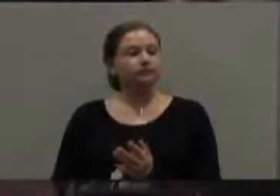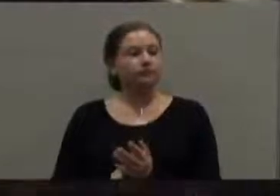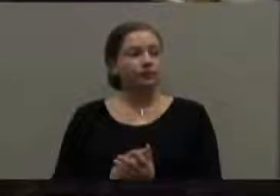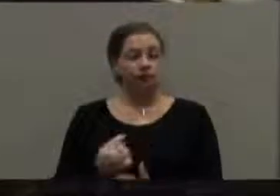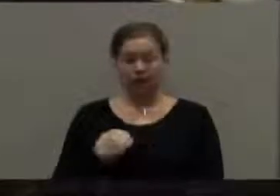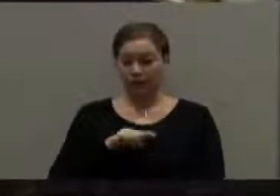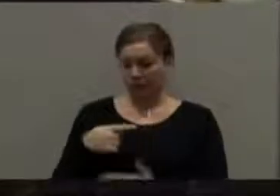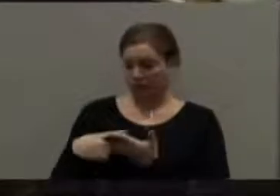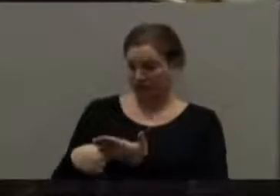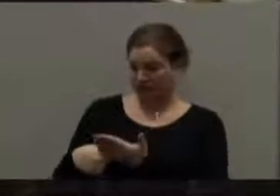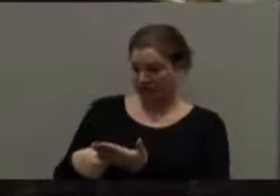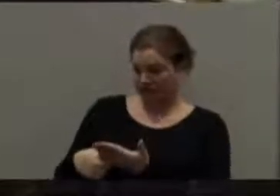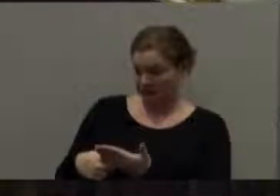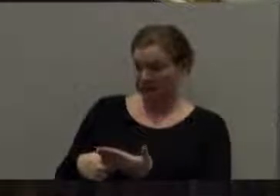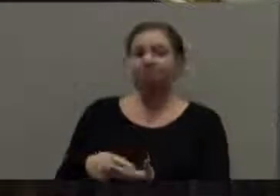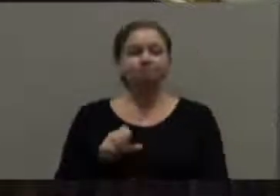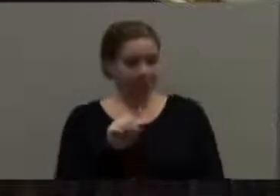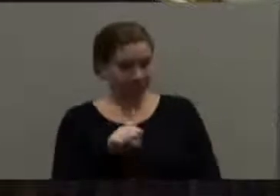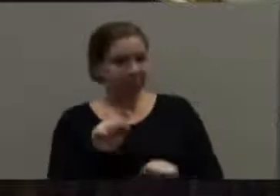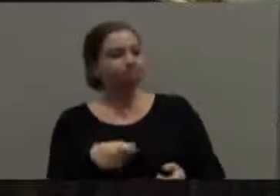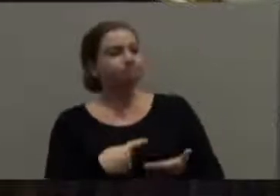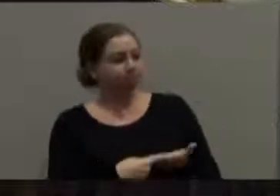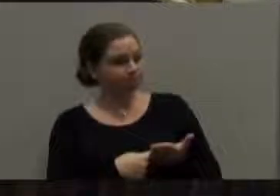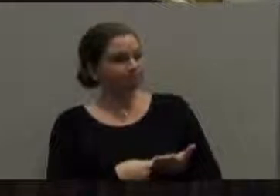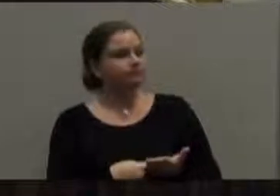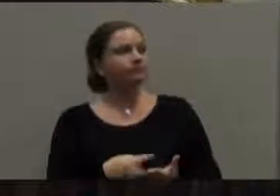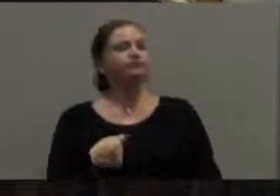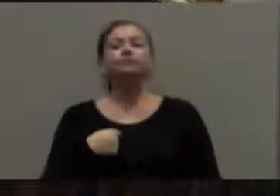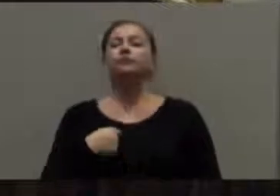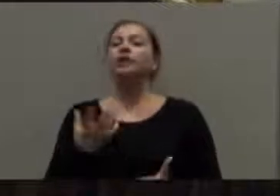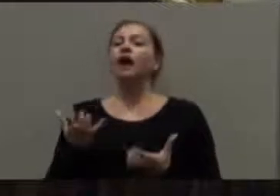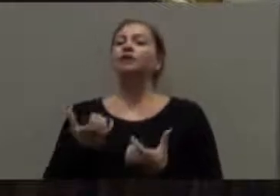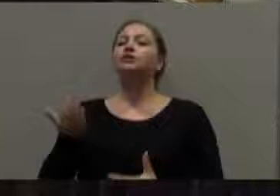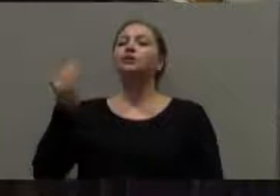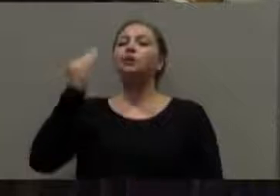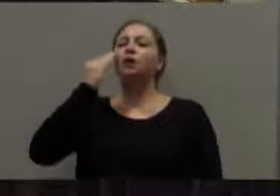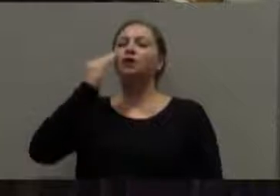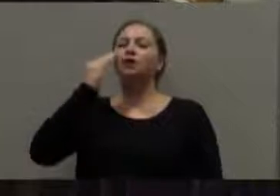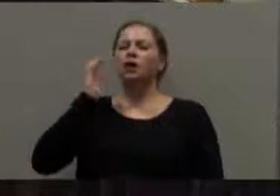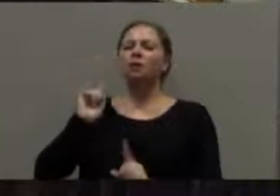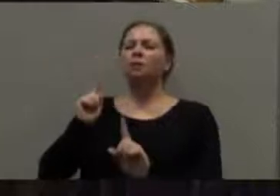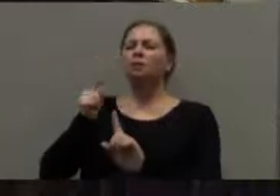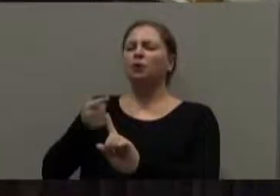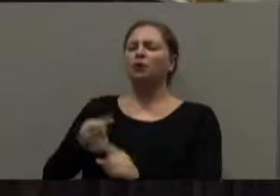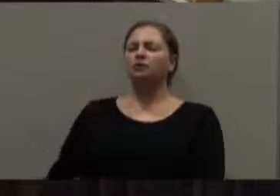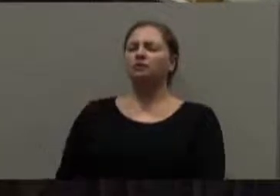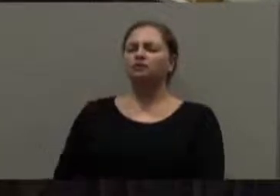gonna have discussion? Yes, we can have discussion. I would just like to know what the point is.